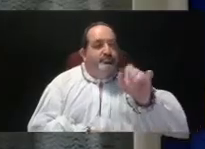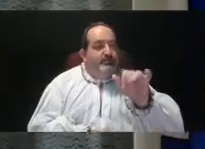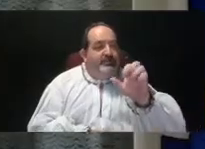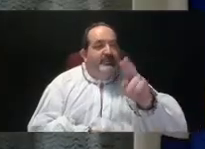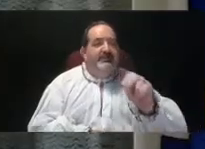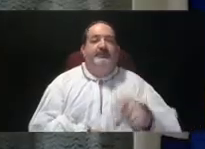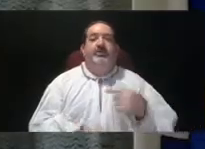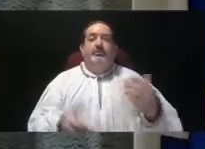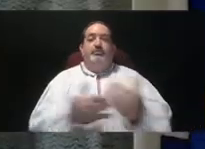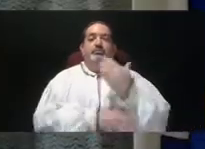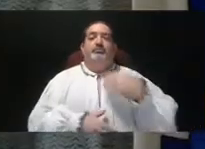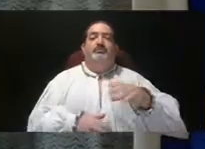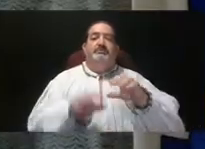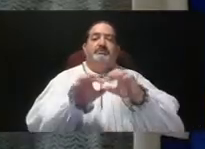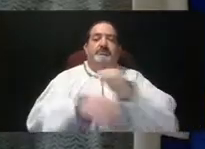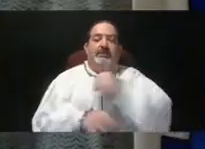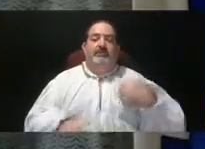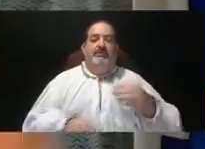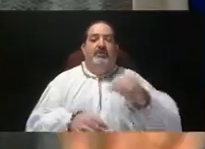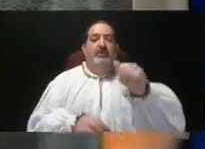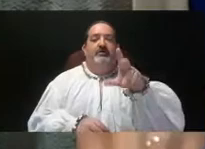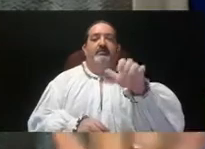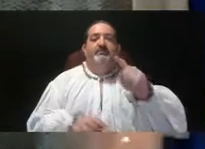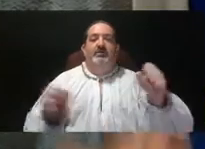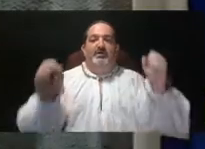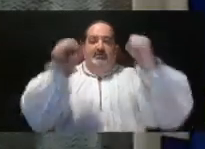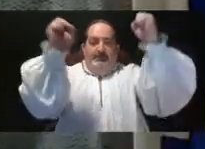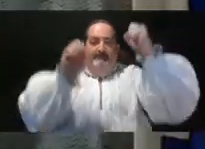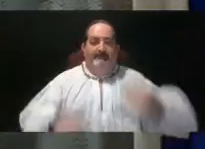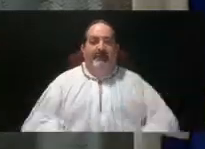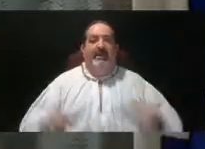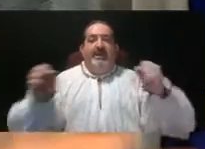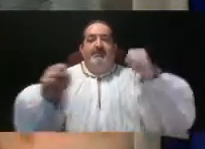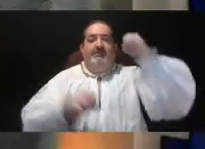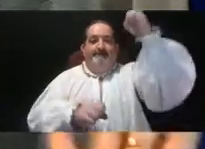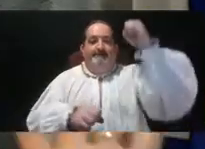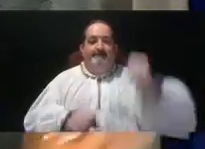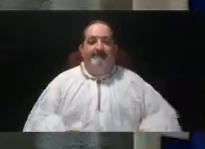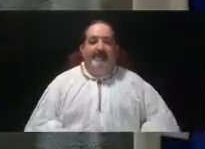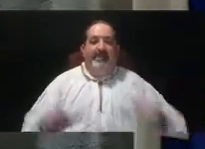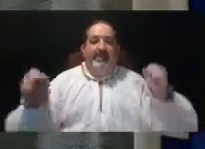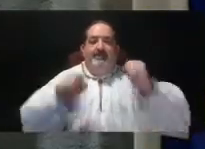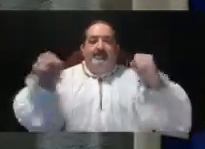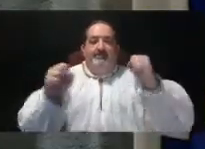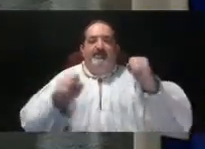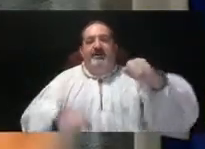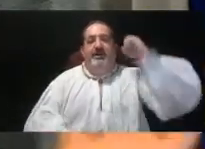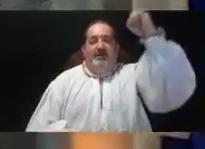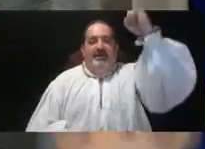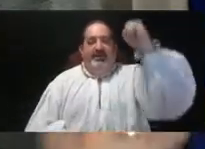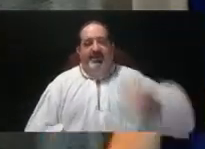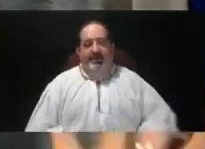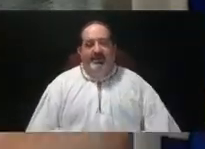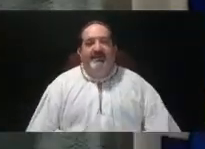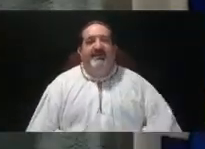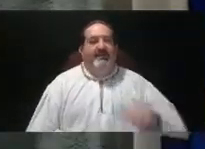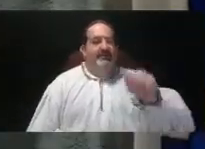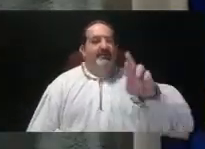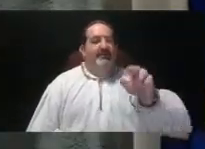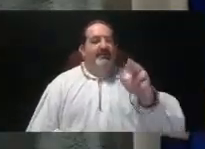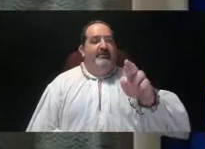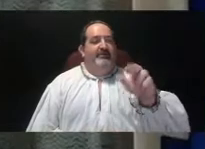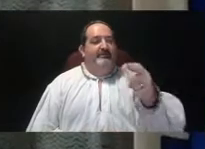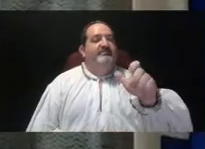For the newest companion of the Argent Star, hip, hip. Hip, hip. Hip, hip.